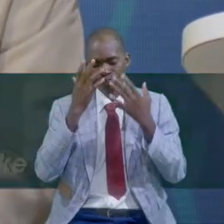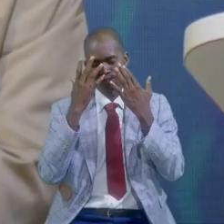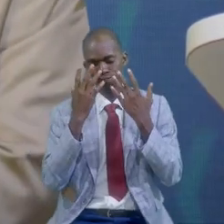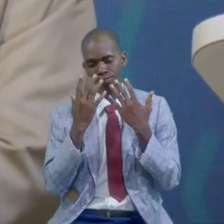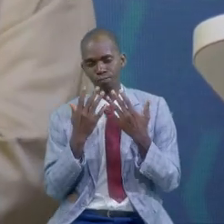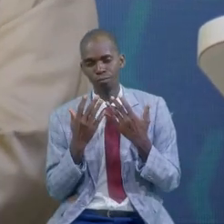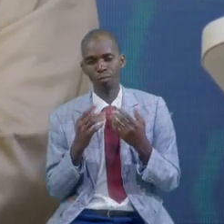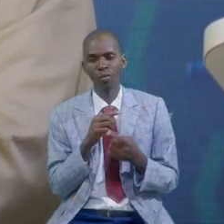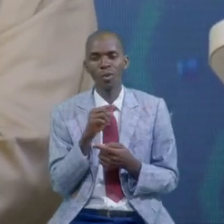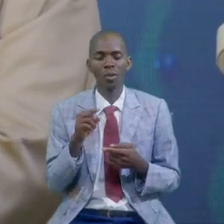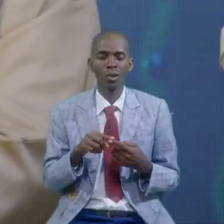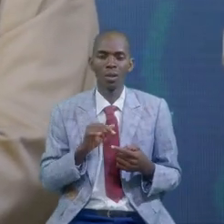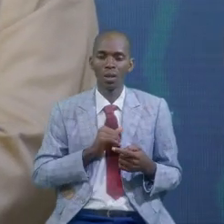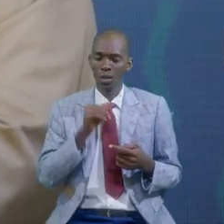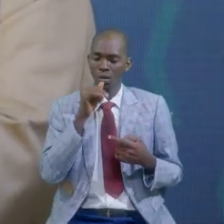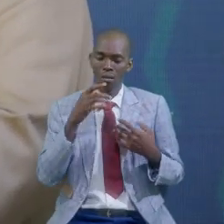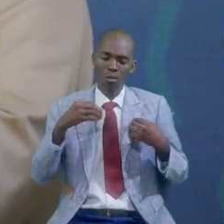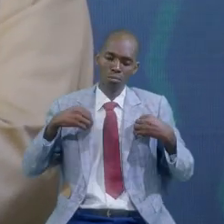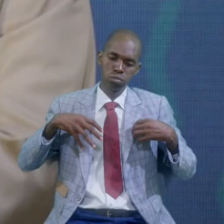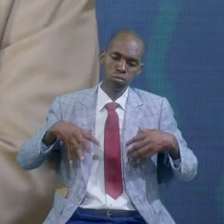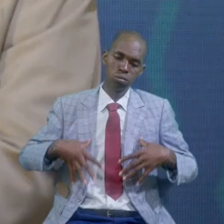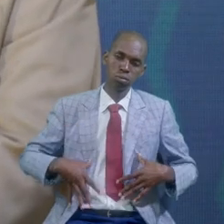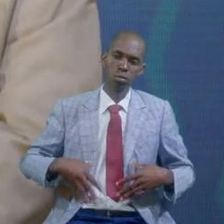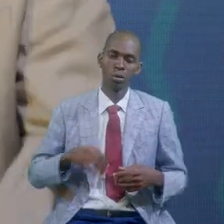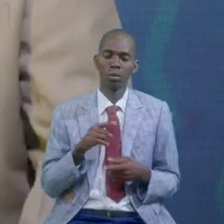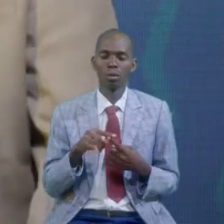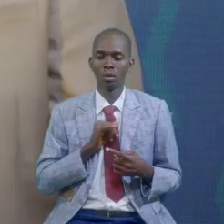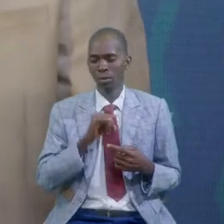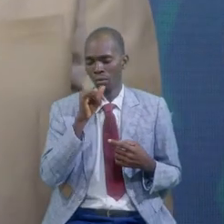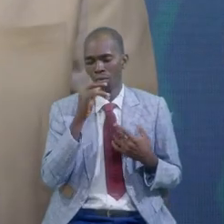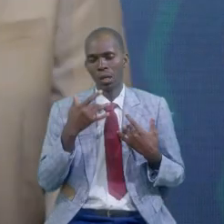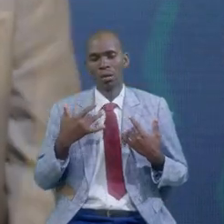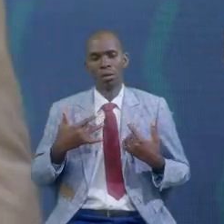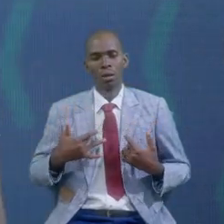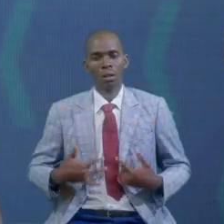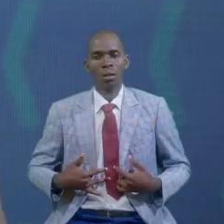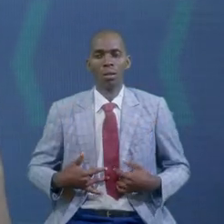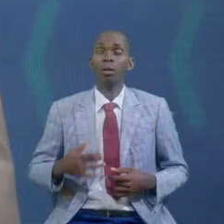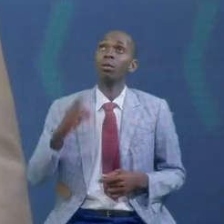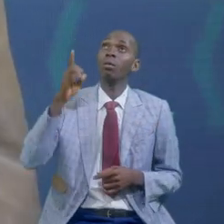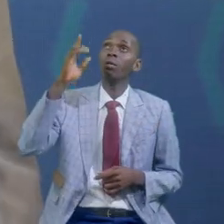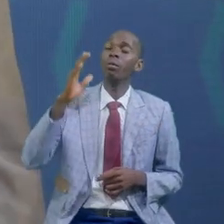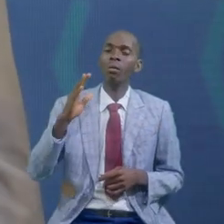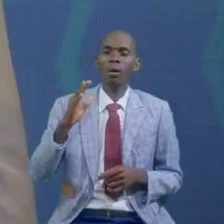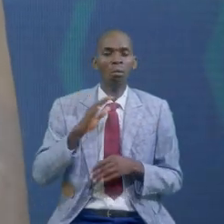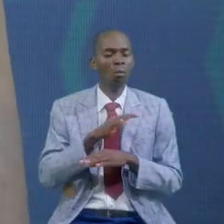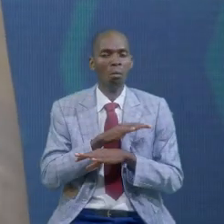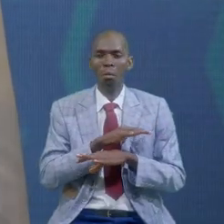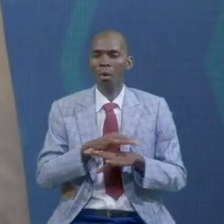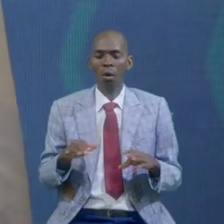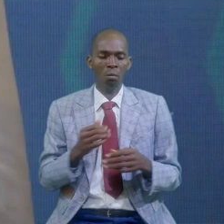I'm despondent, when I'm discouraged, God doesn't love me.